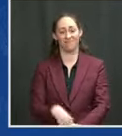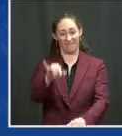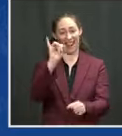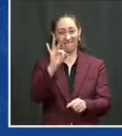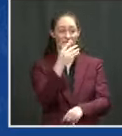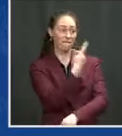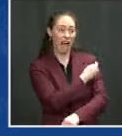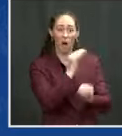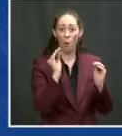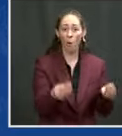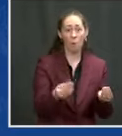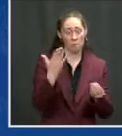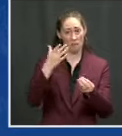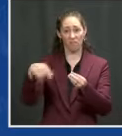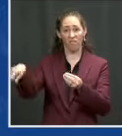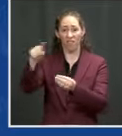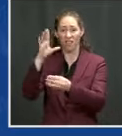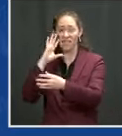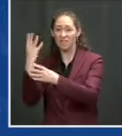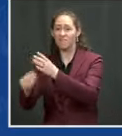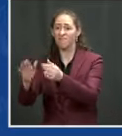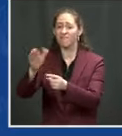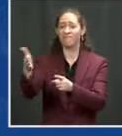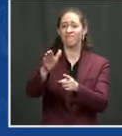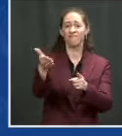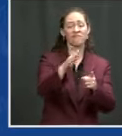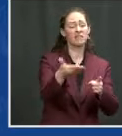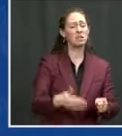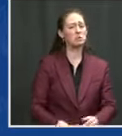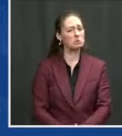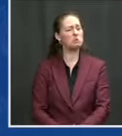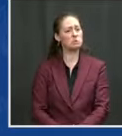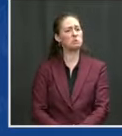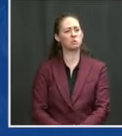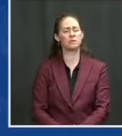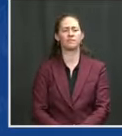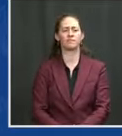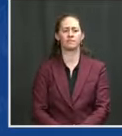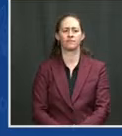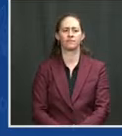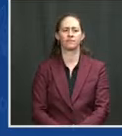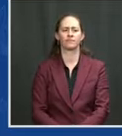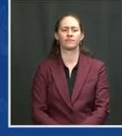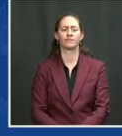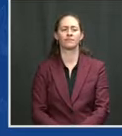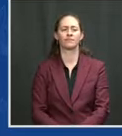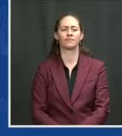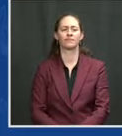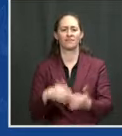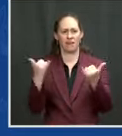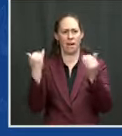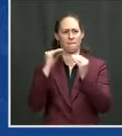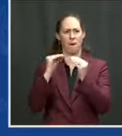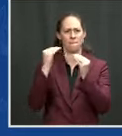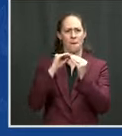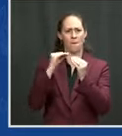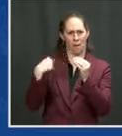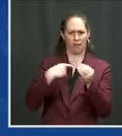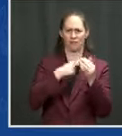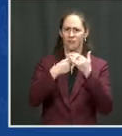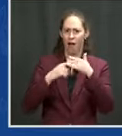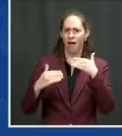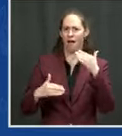Americans are starting to live life more normally after more than a year of sacrifice. And I know everybody is tired of hearing me